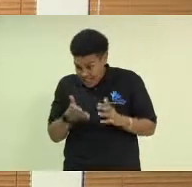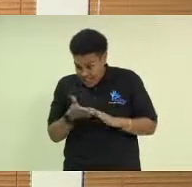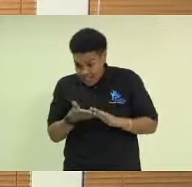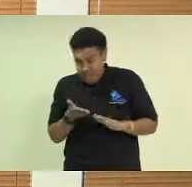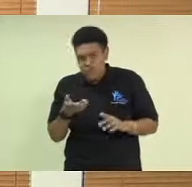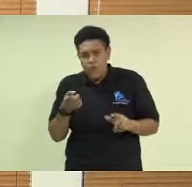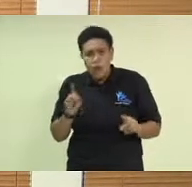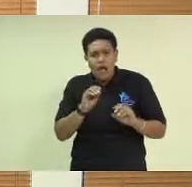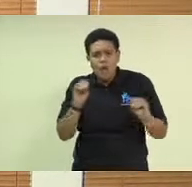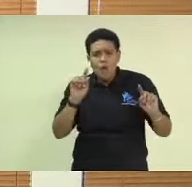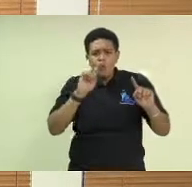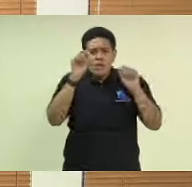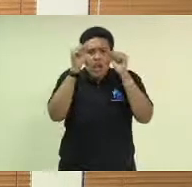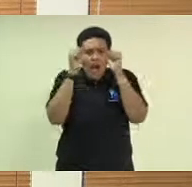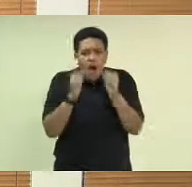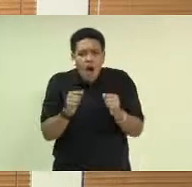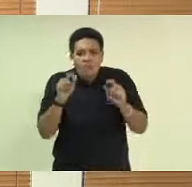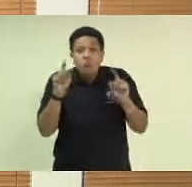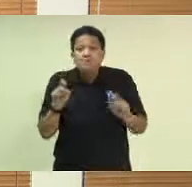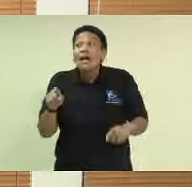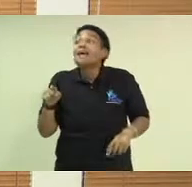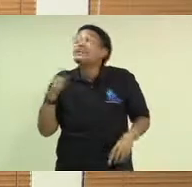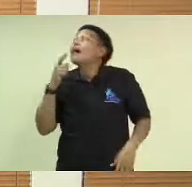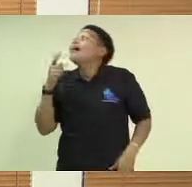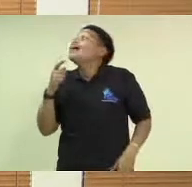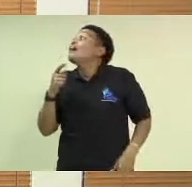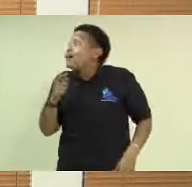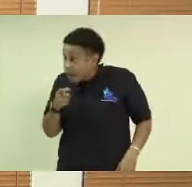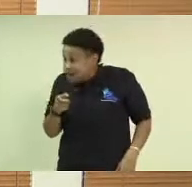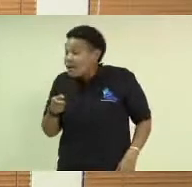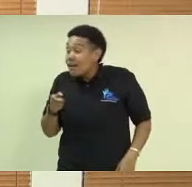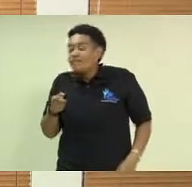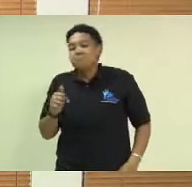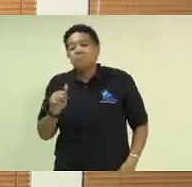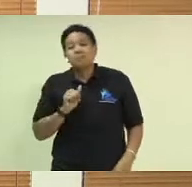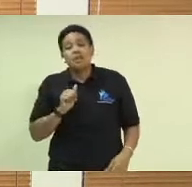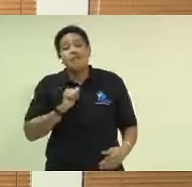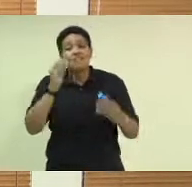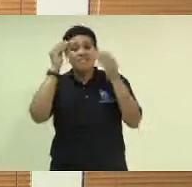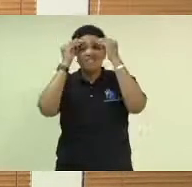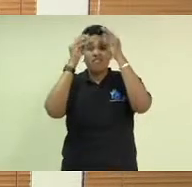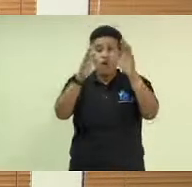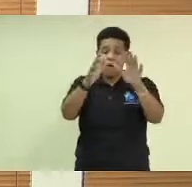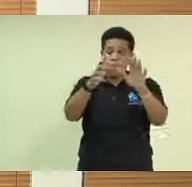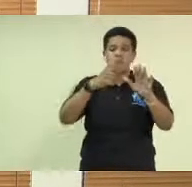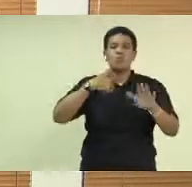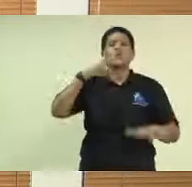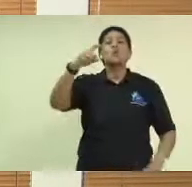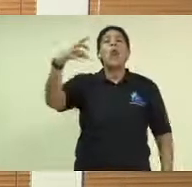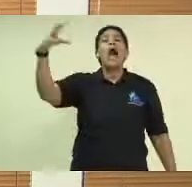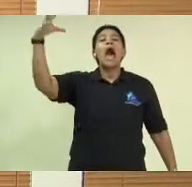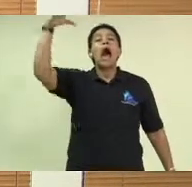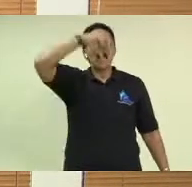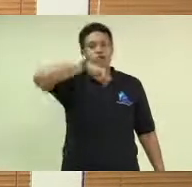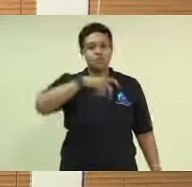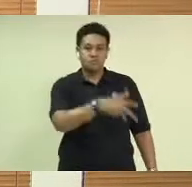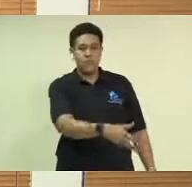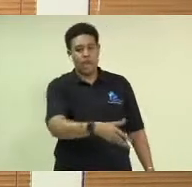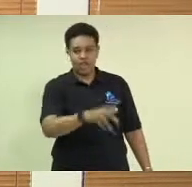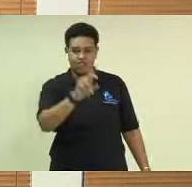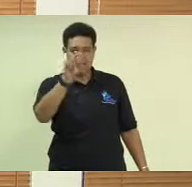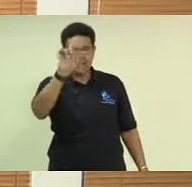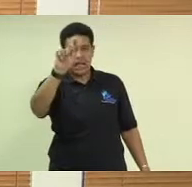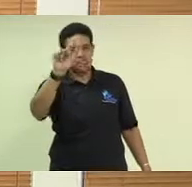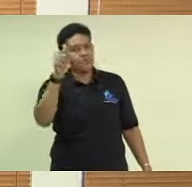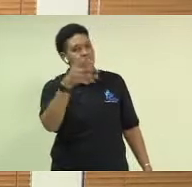while there's no confirmatory test, I am prepared to say that we should assume that the variant is here. And I'm